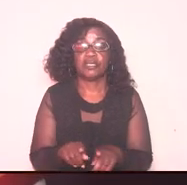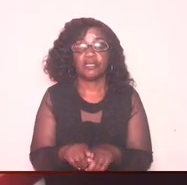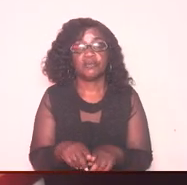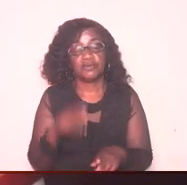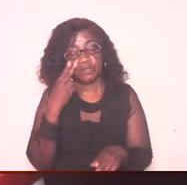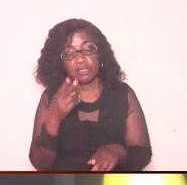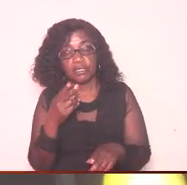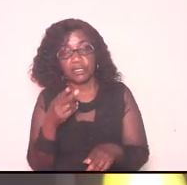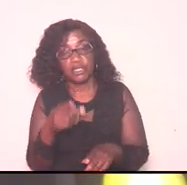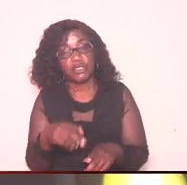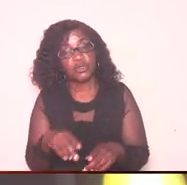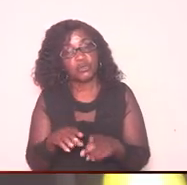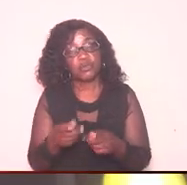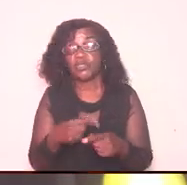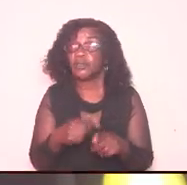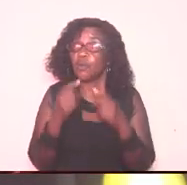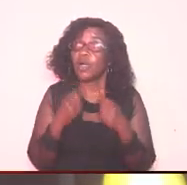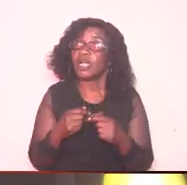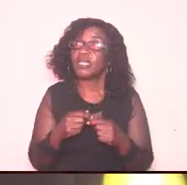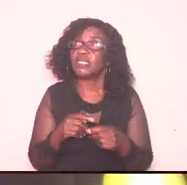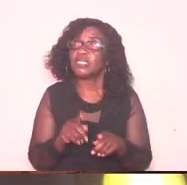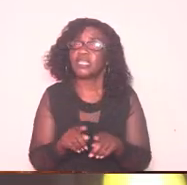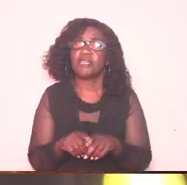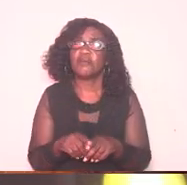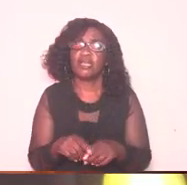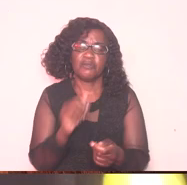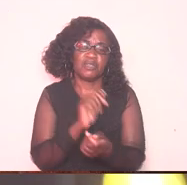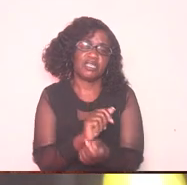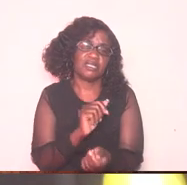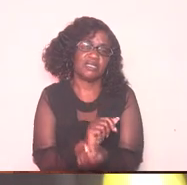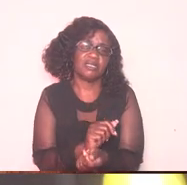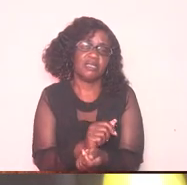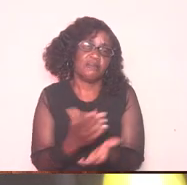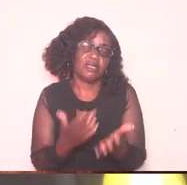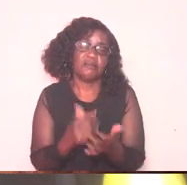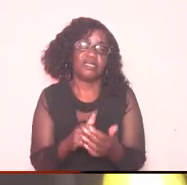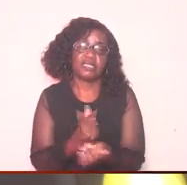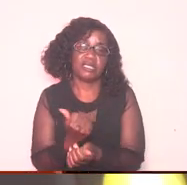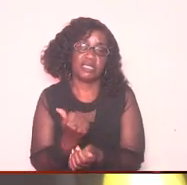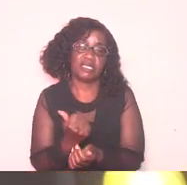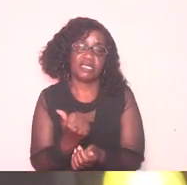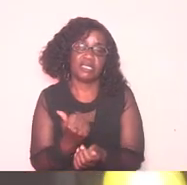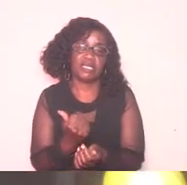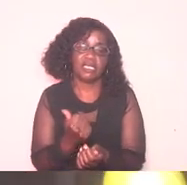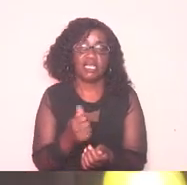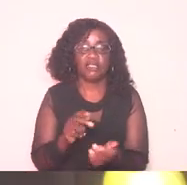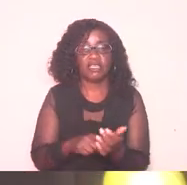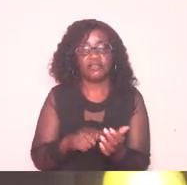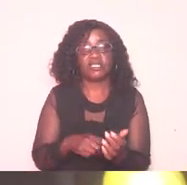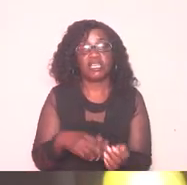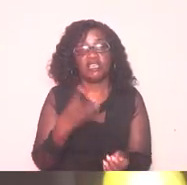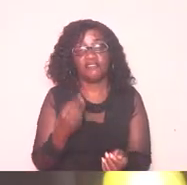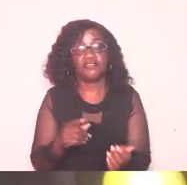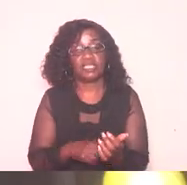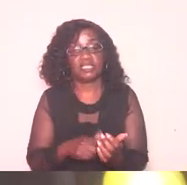They look to effect mitigating factors, right? Which is why you cannot say you're going to arrest people that are both 16-year-olds or 17-year-olds for having sex, right? But we